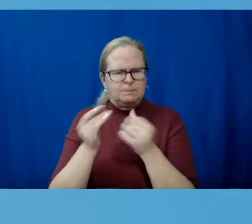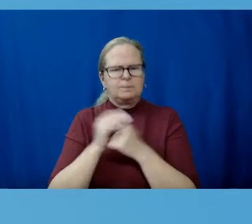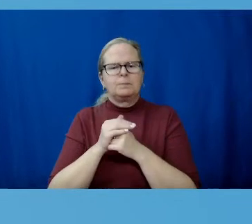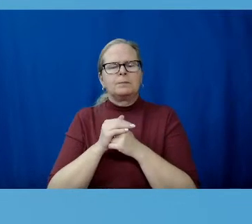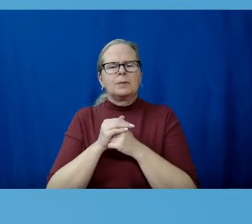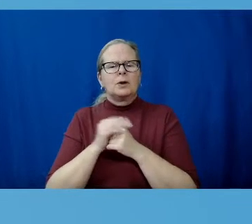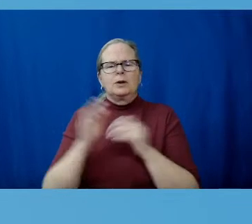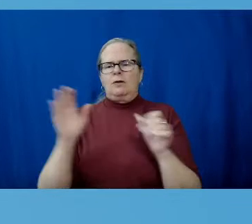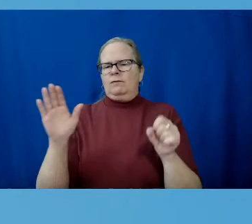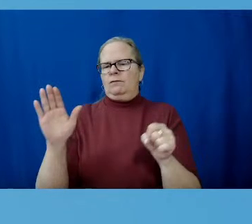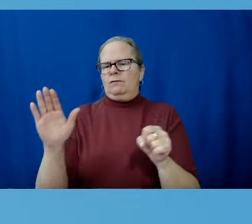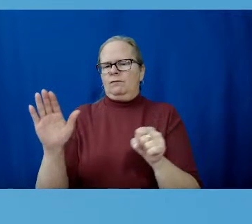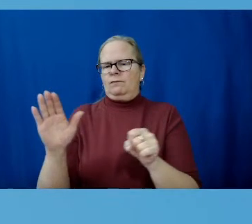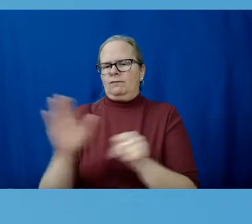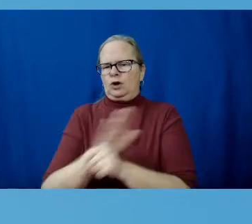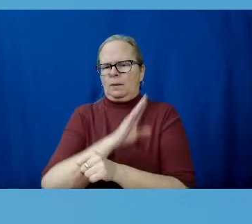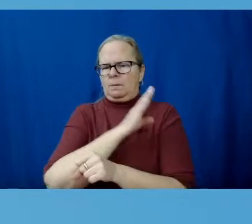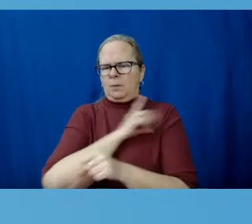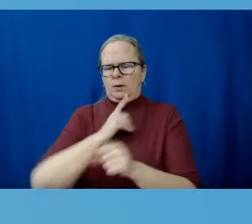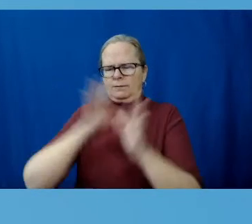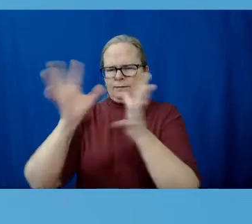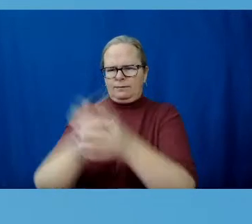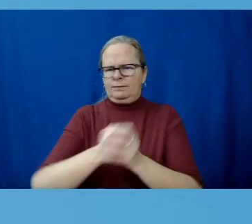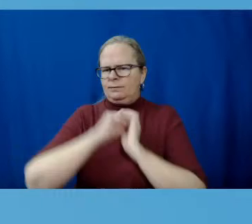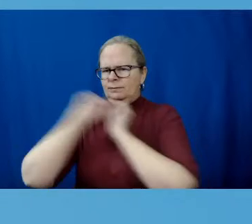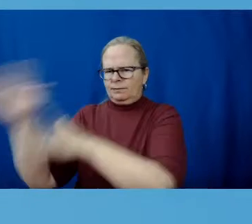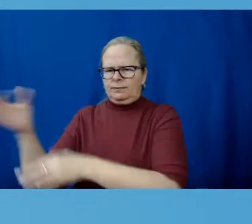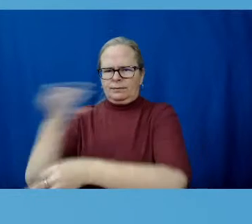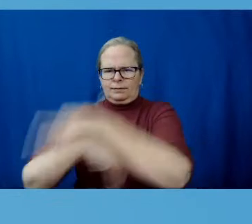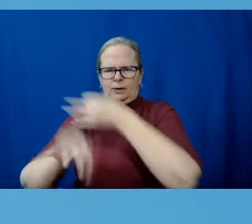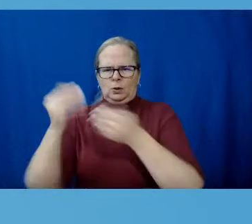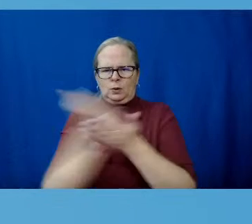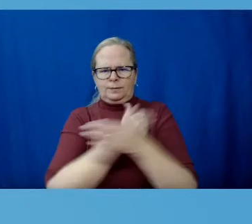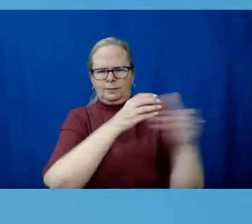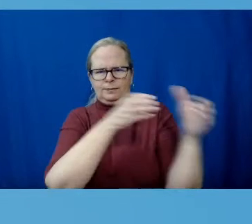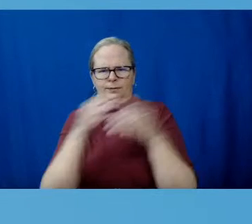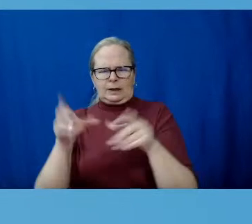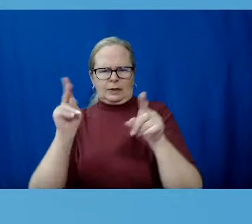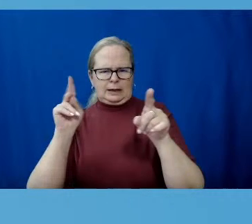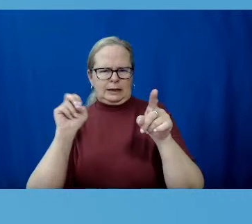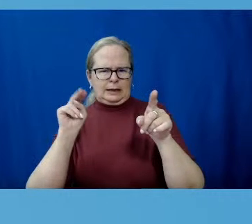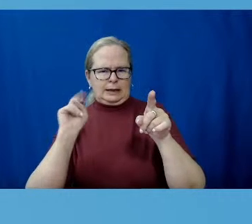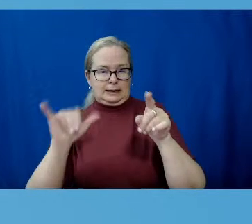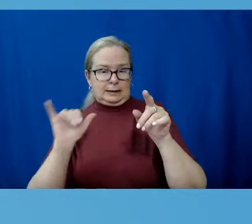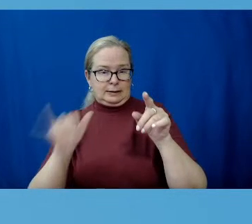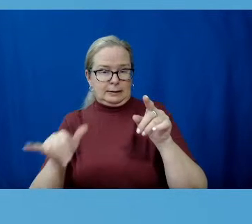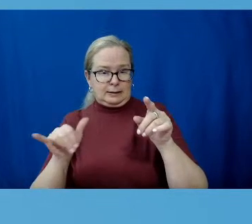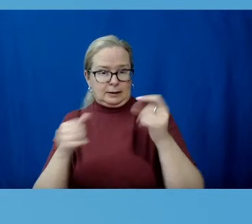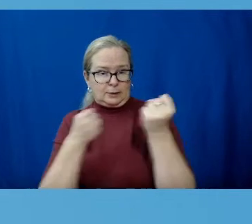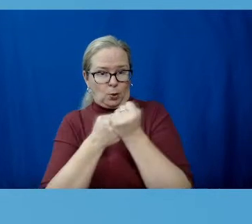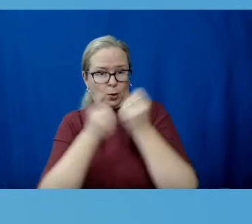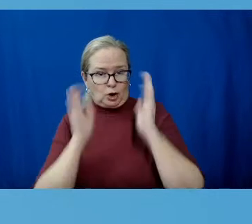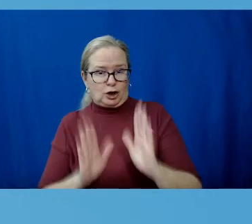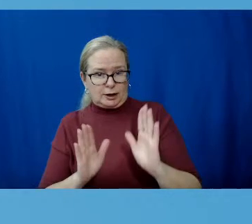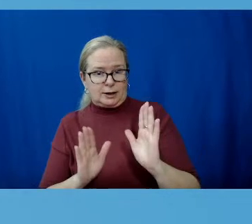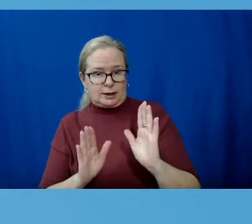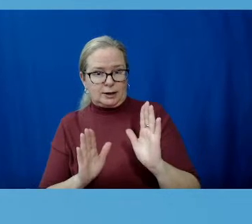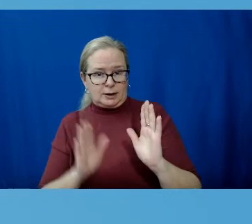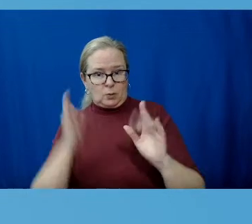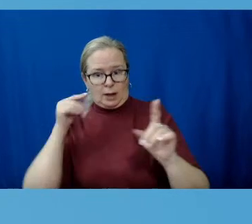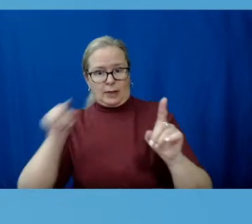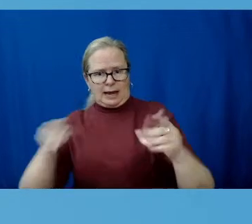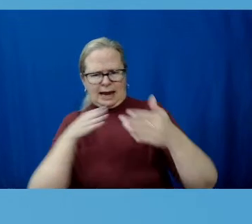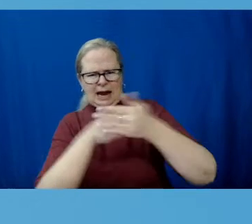from cabinet and now is trying to punt her as an MLA. I think in this case, that's up to members of the UCP